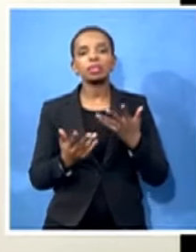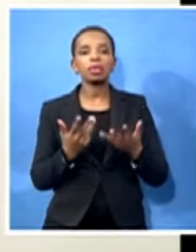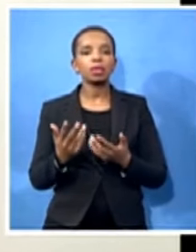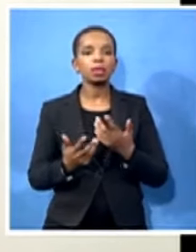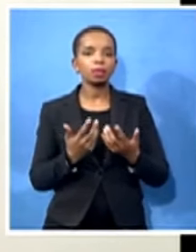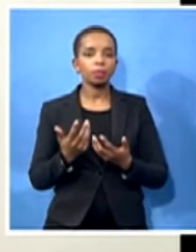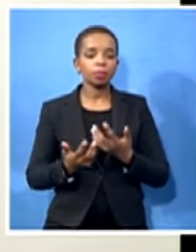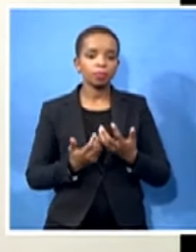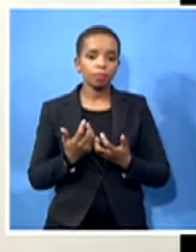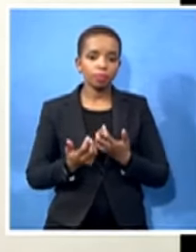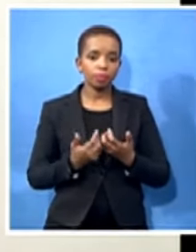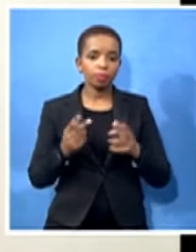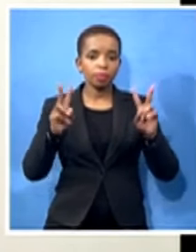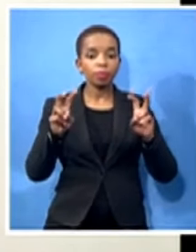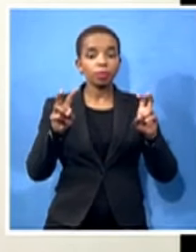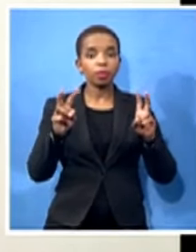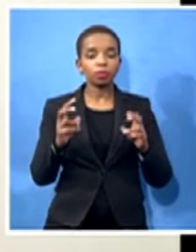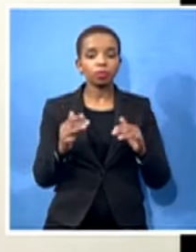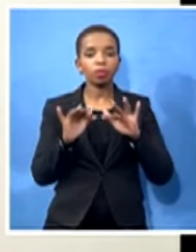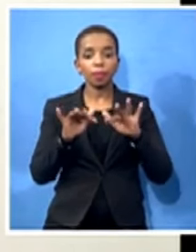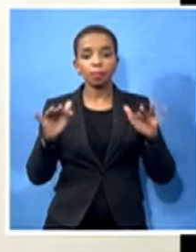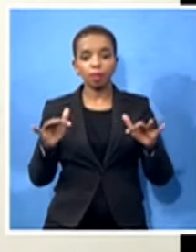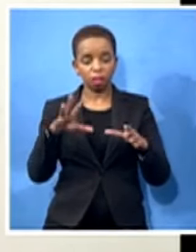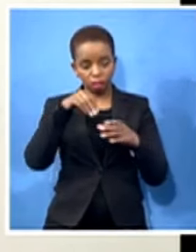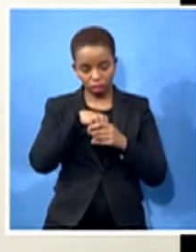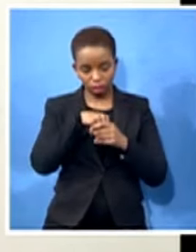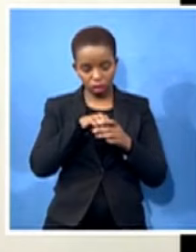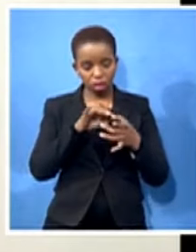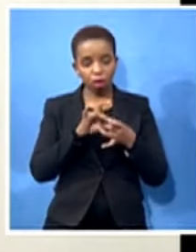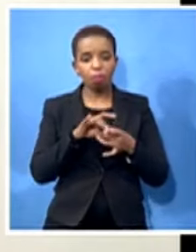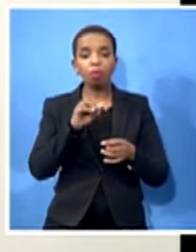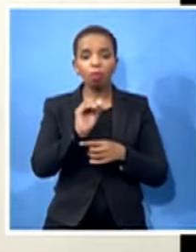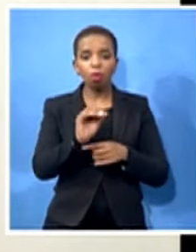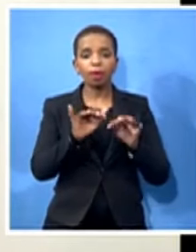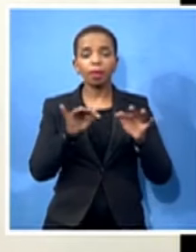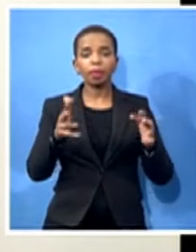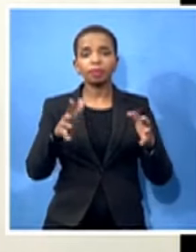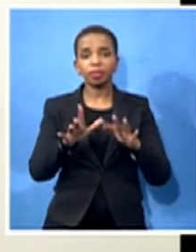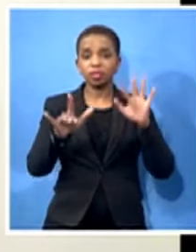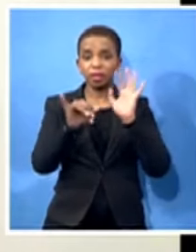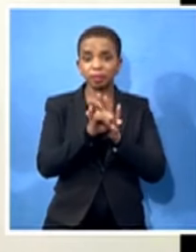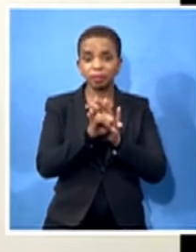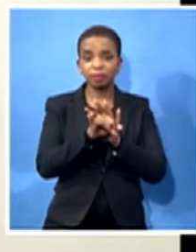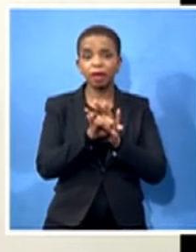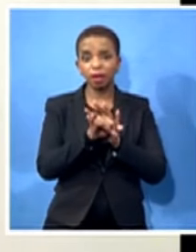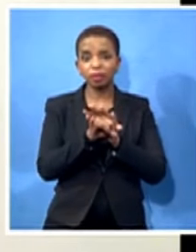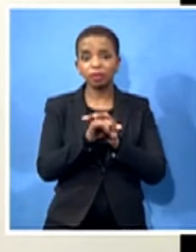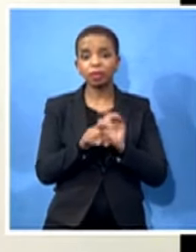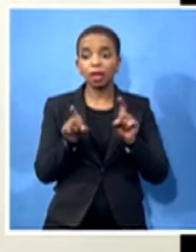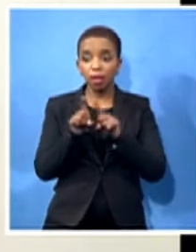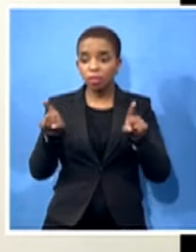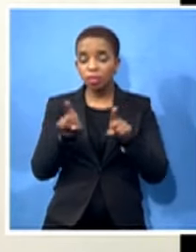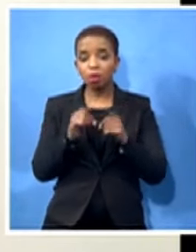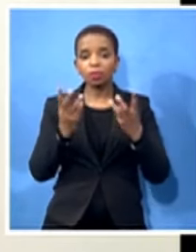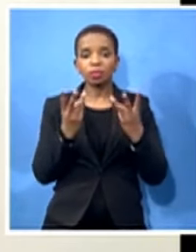at home. There are people who have been identified as being in spaces and places where it is not safe.